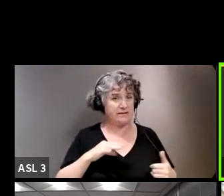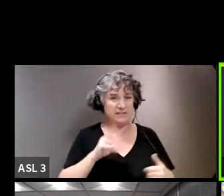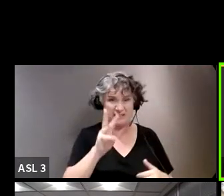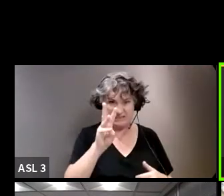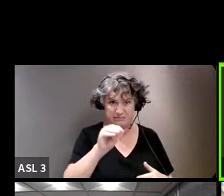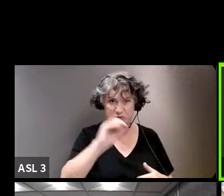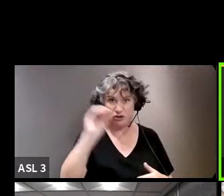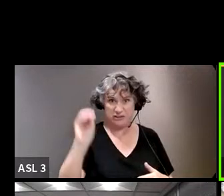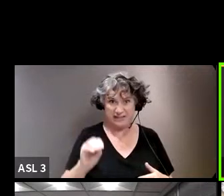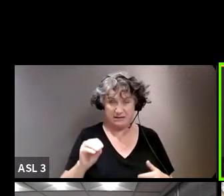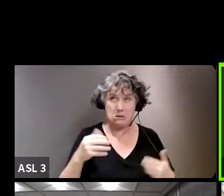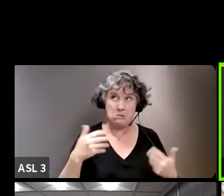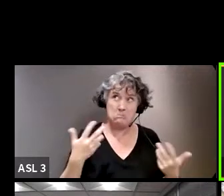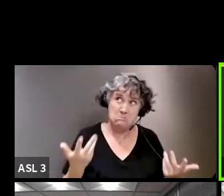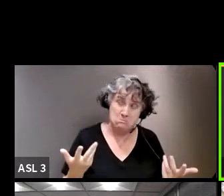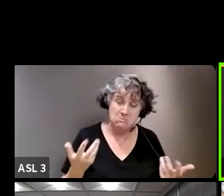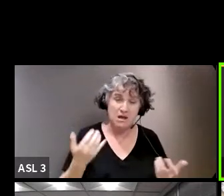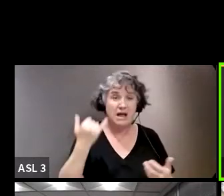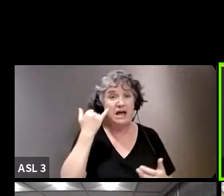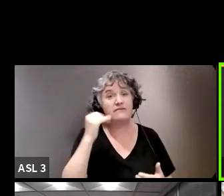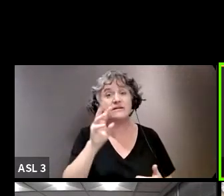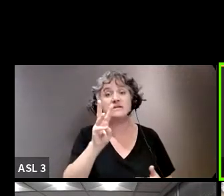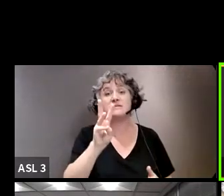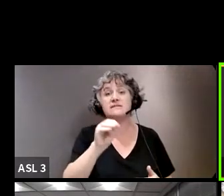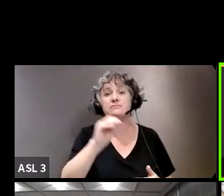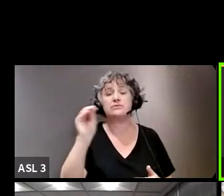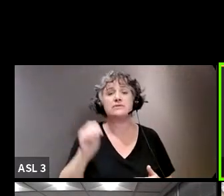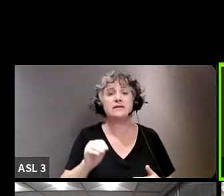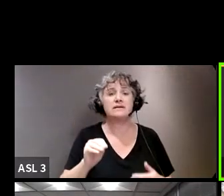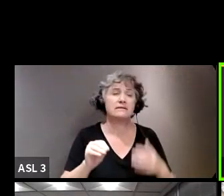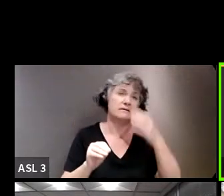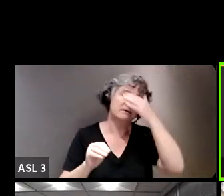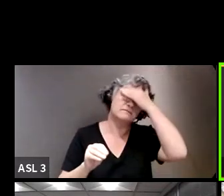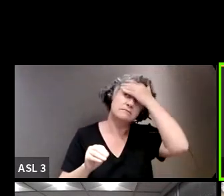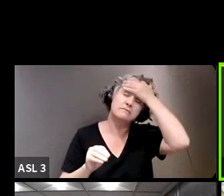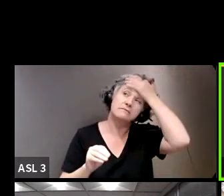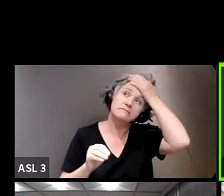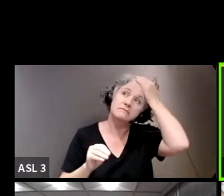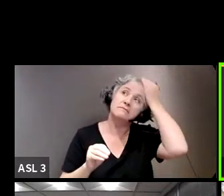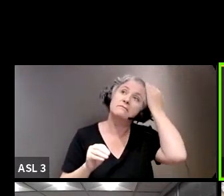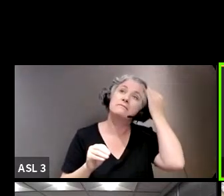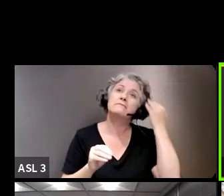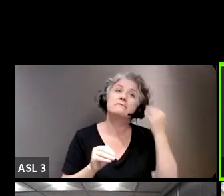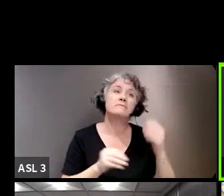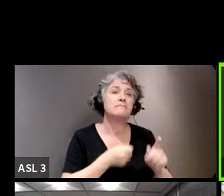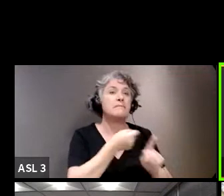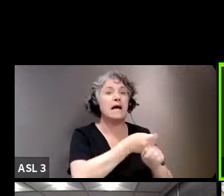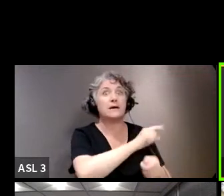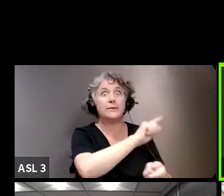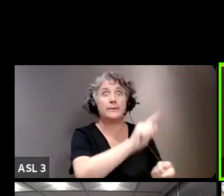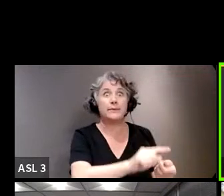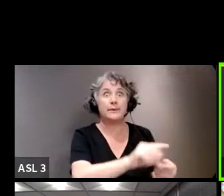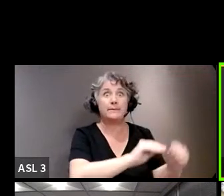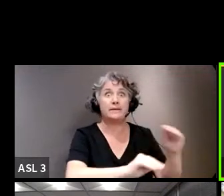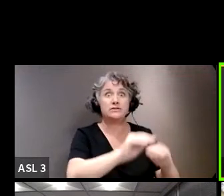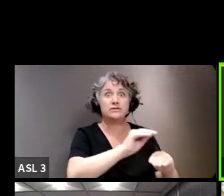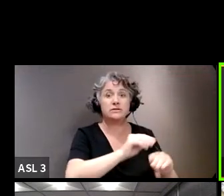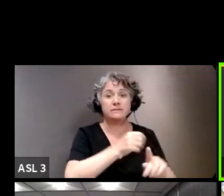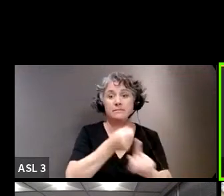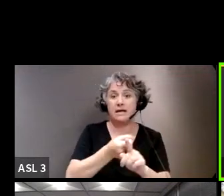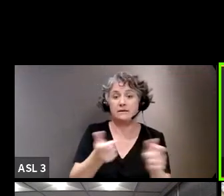percent so if the budget or there are impact of the budget further it will be impacted further